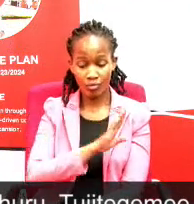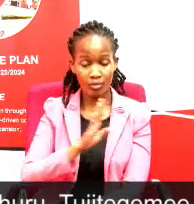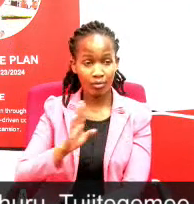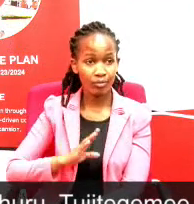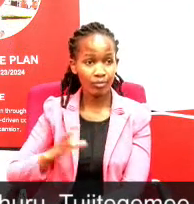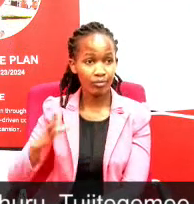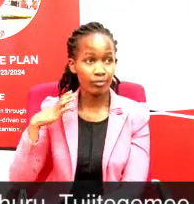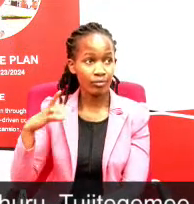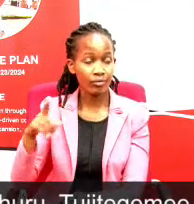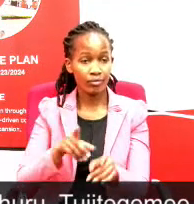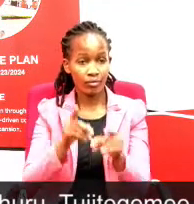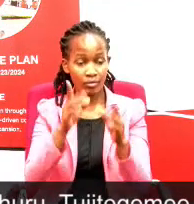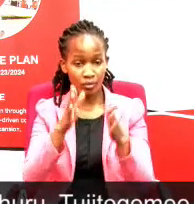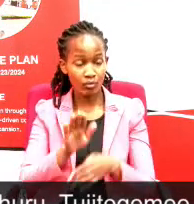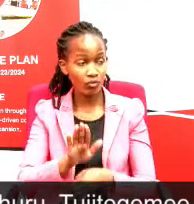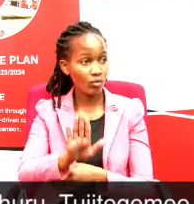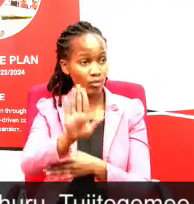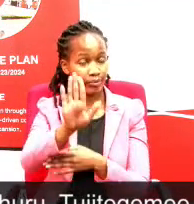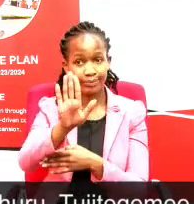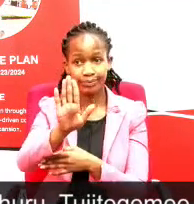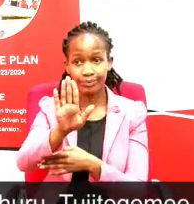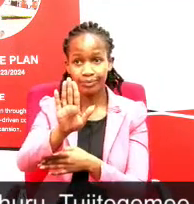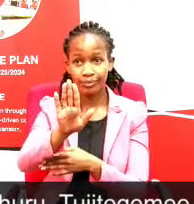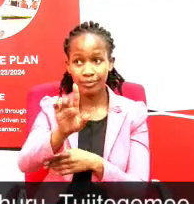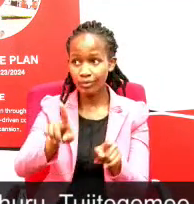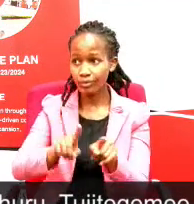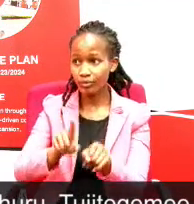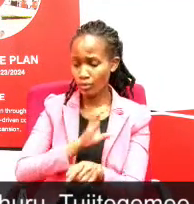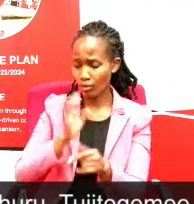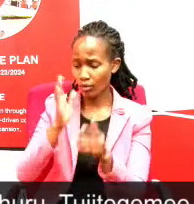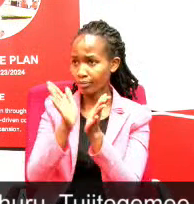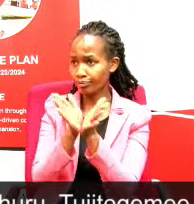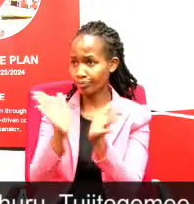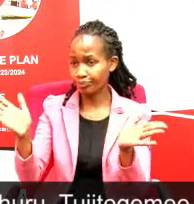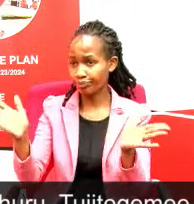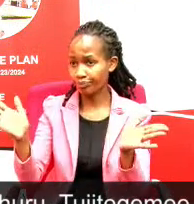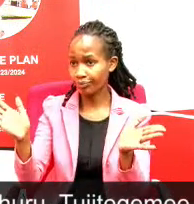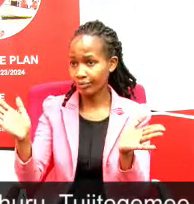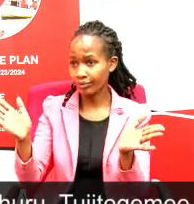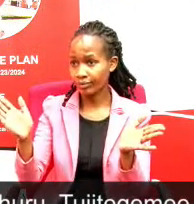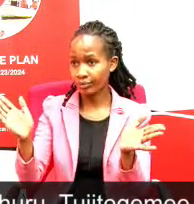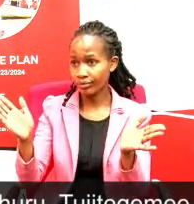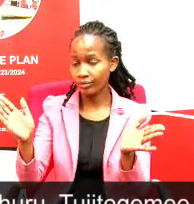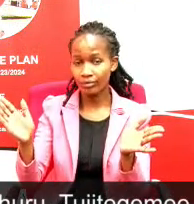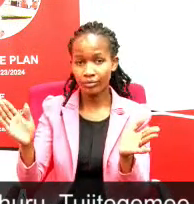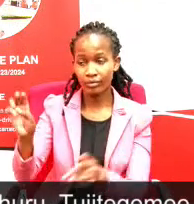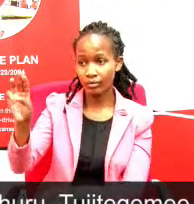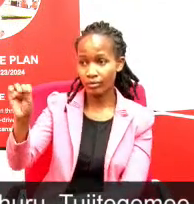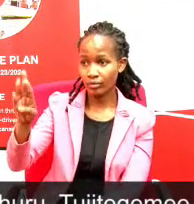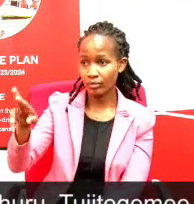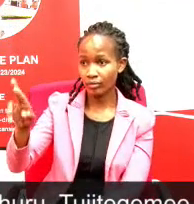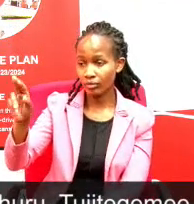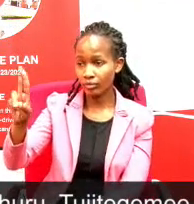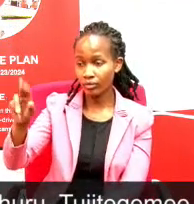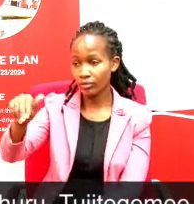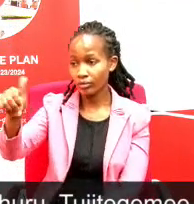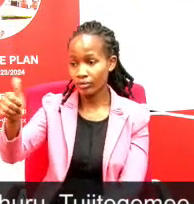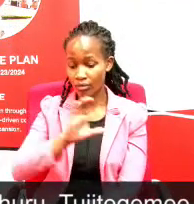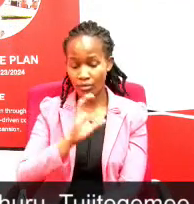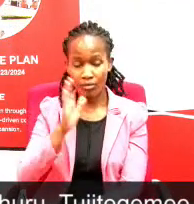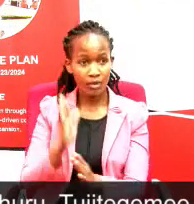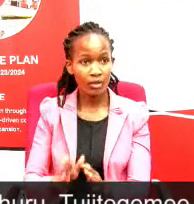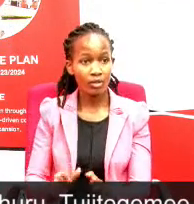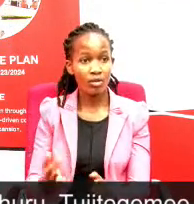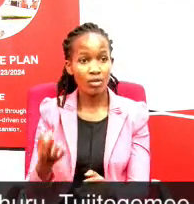Mudaura, and your directors, the Commissioner General, Mr. Githimburu, and the other commissioners and staff